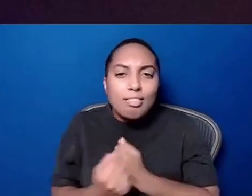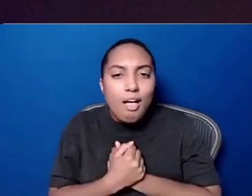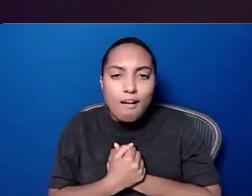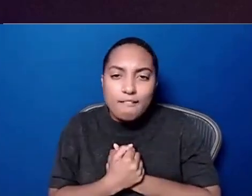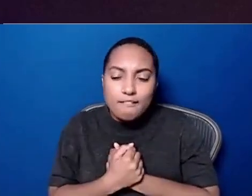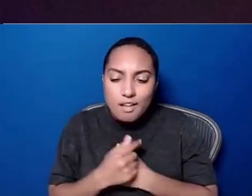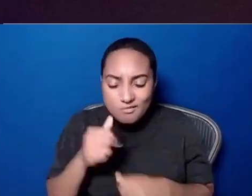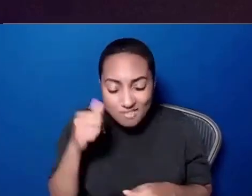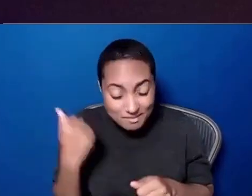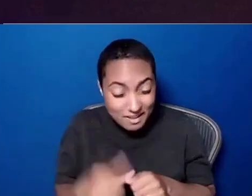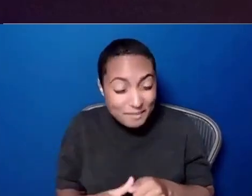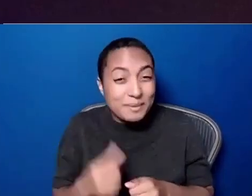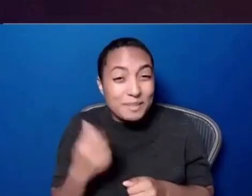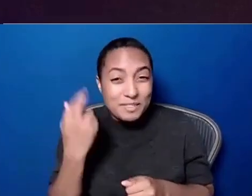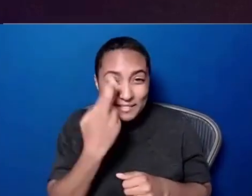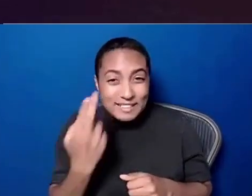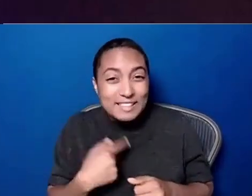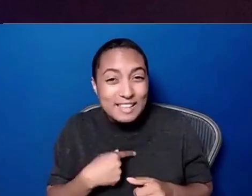why I do what I do.